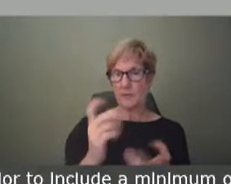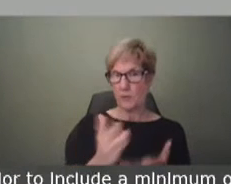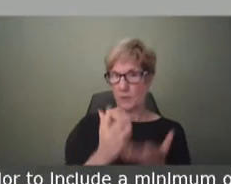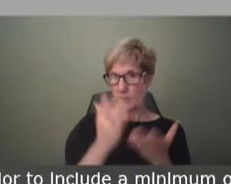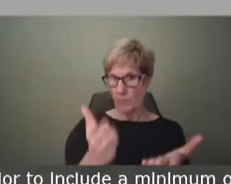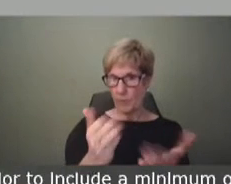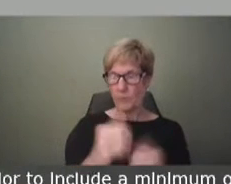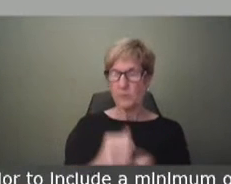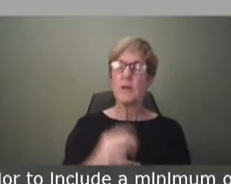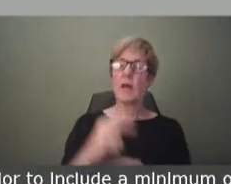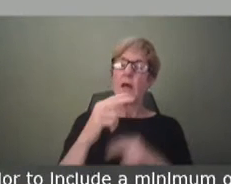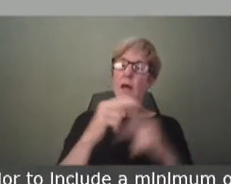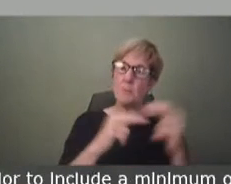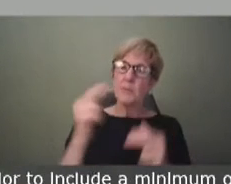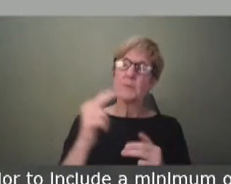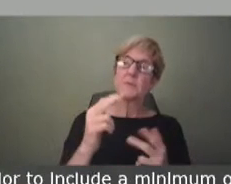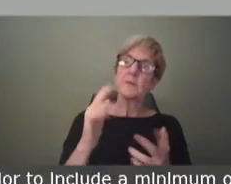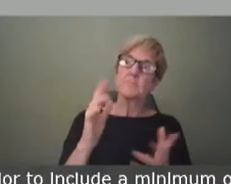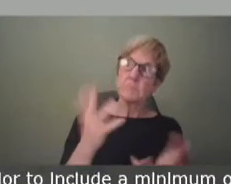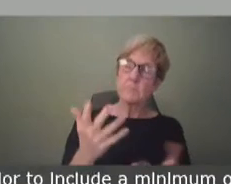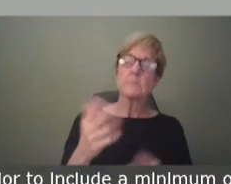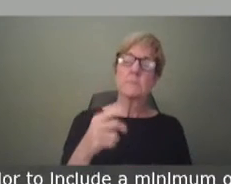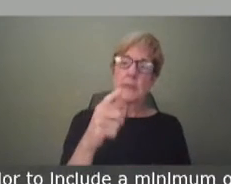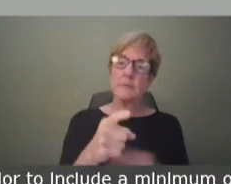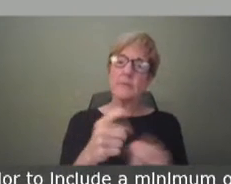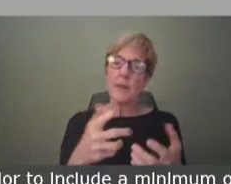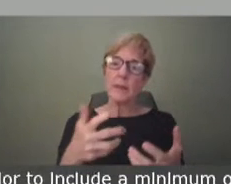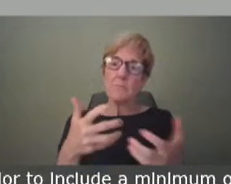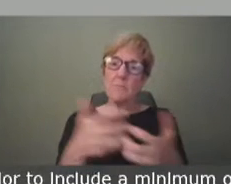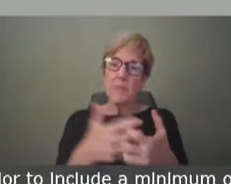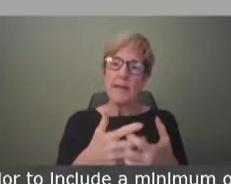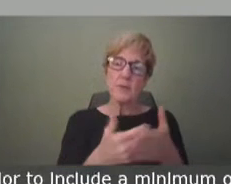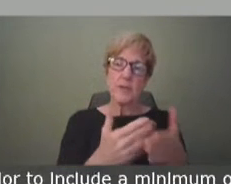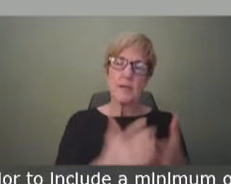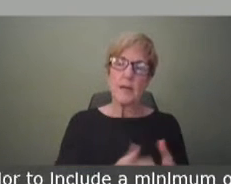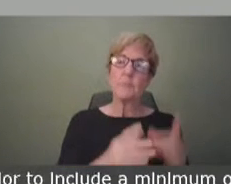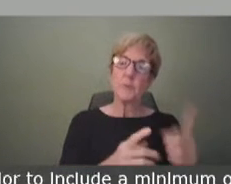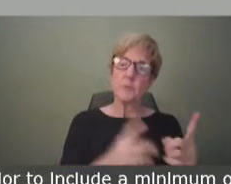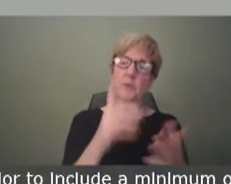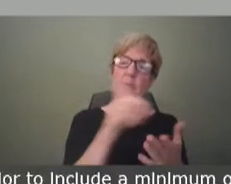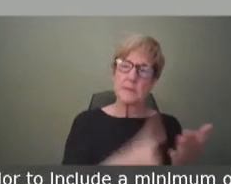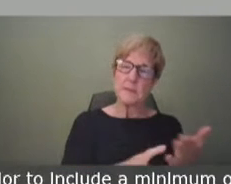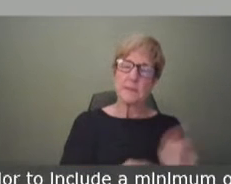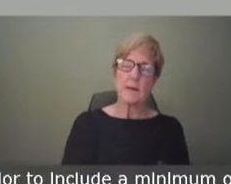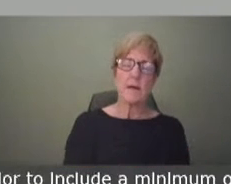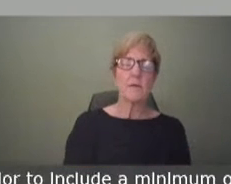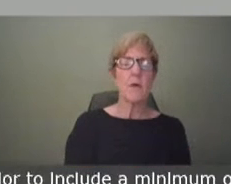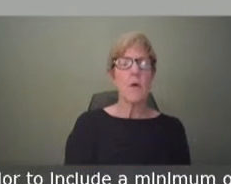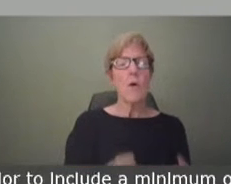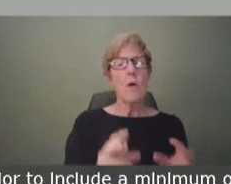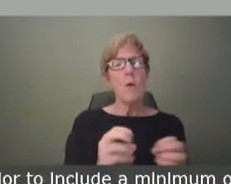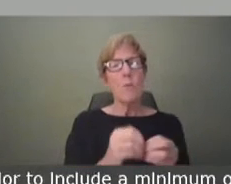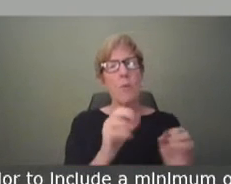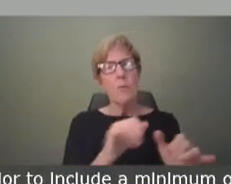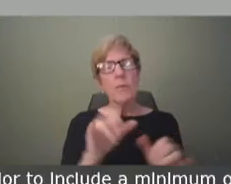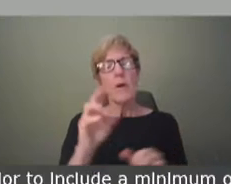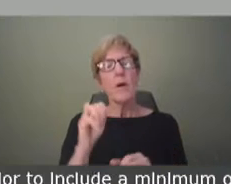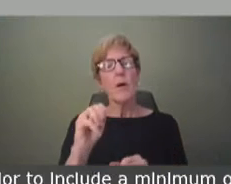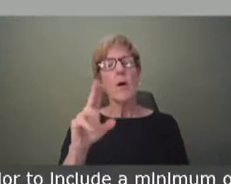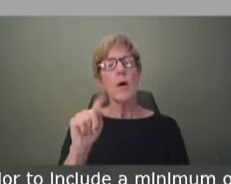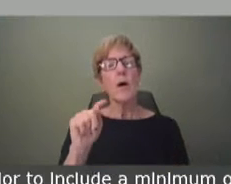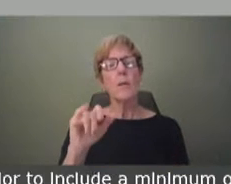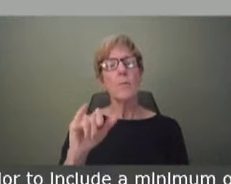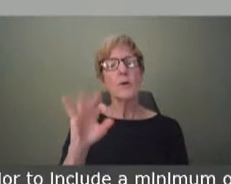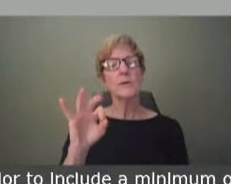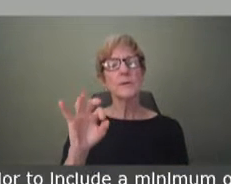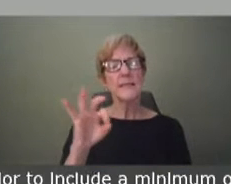form wise they they do match up with neighborhood One Design wise uh it's more into a planned multif family project because